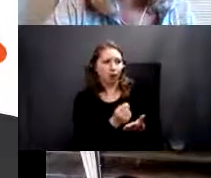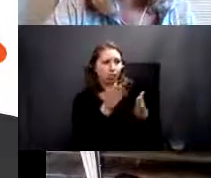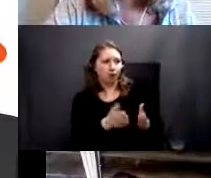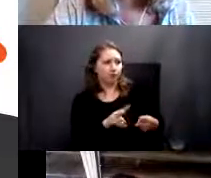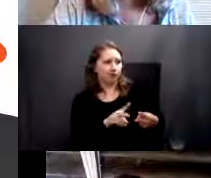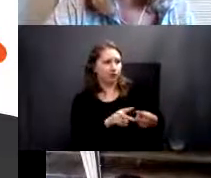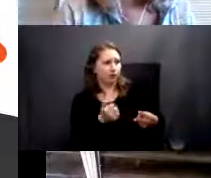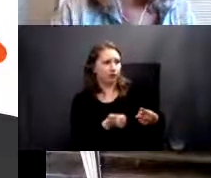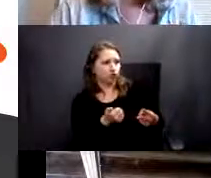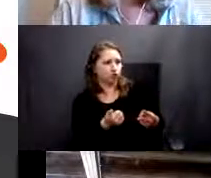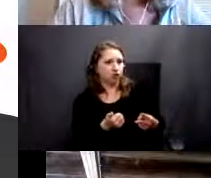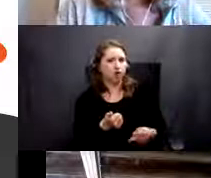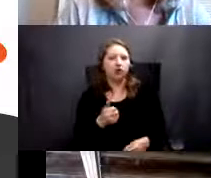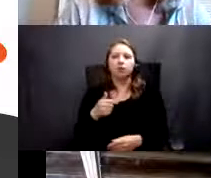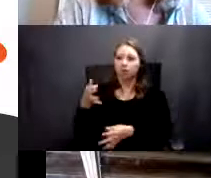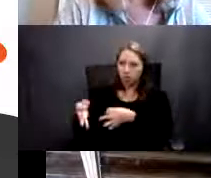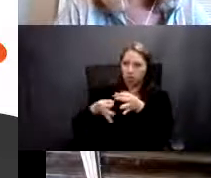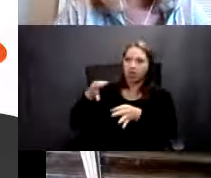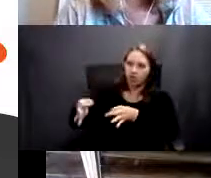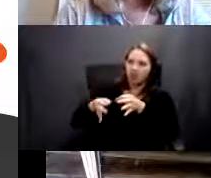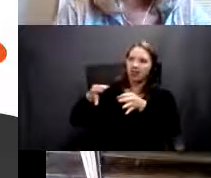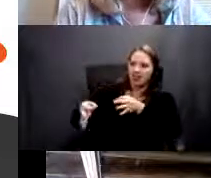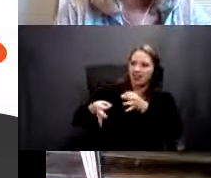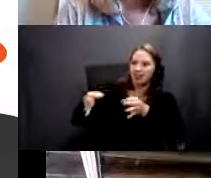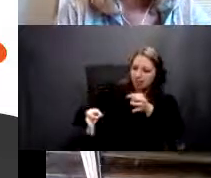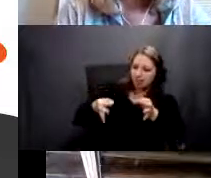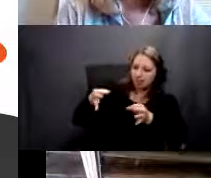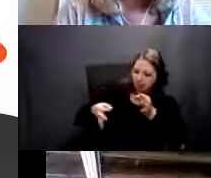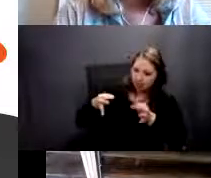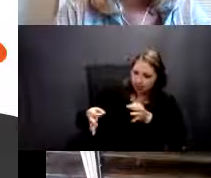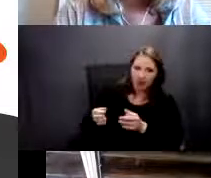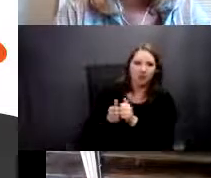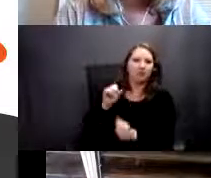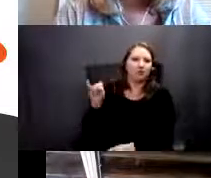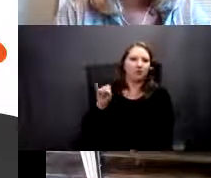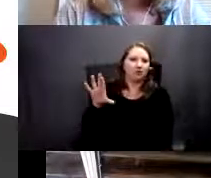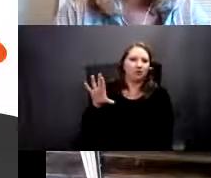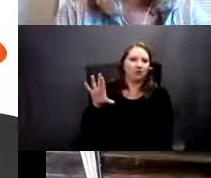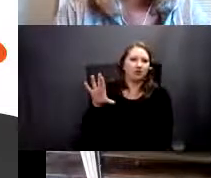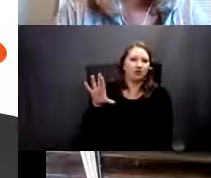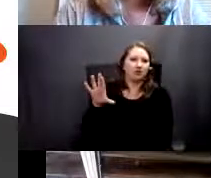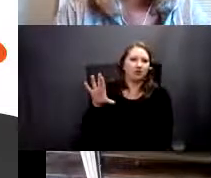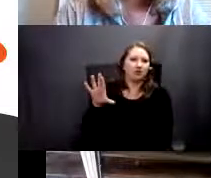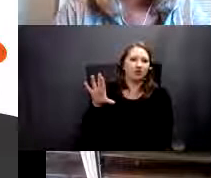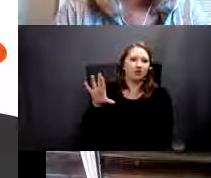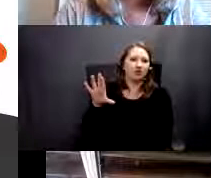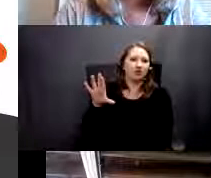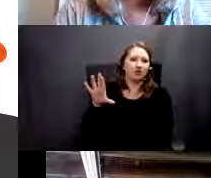I've been around and around and around with insurance companies. So talking to someone else.